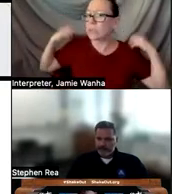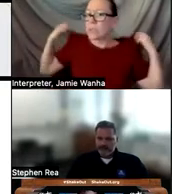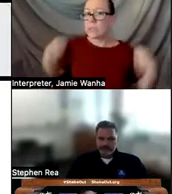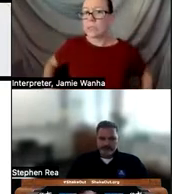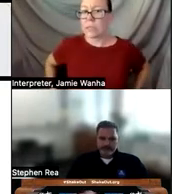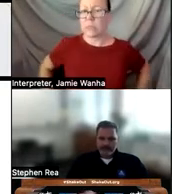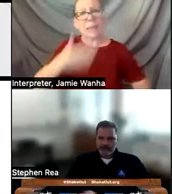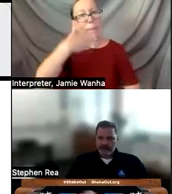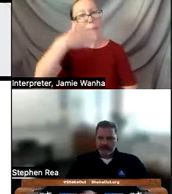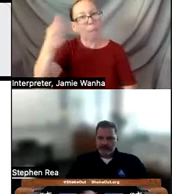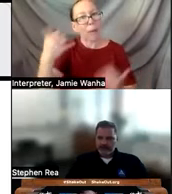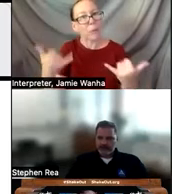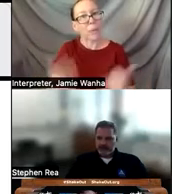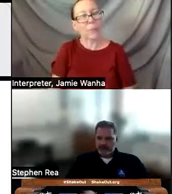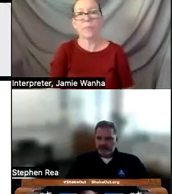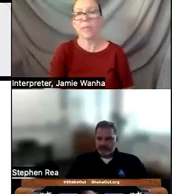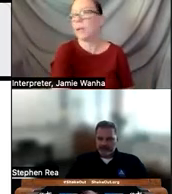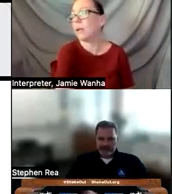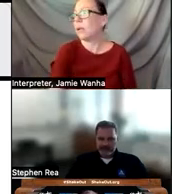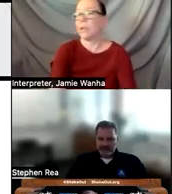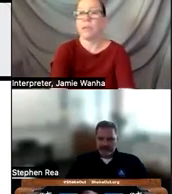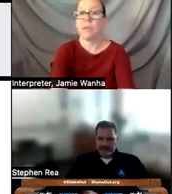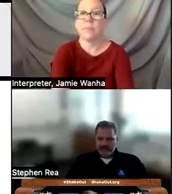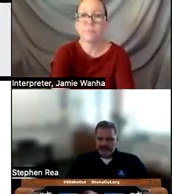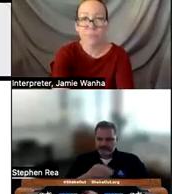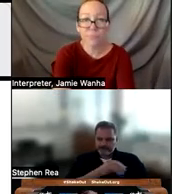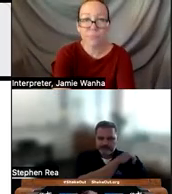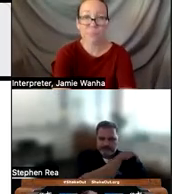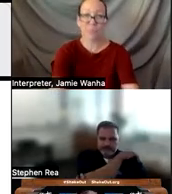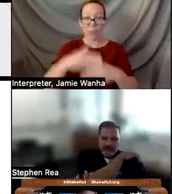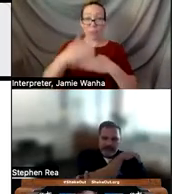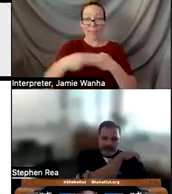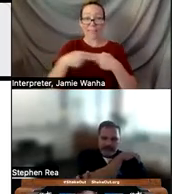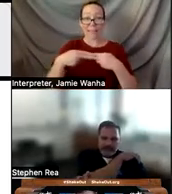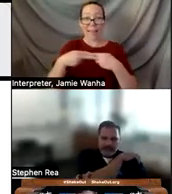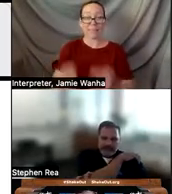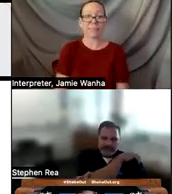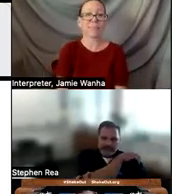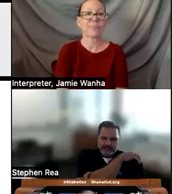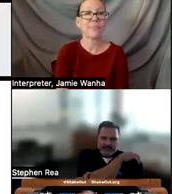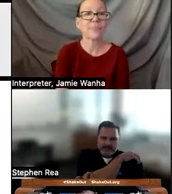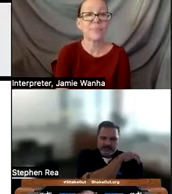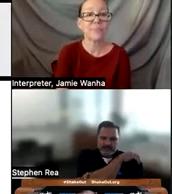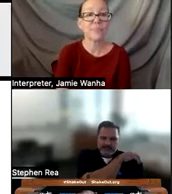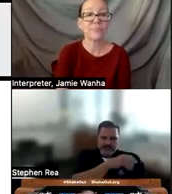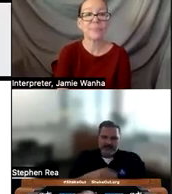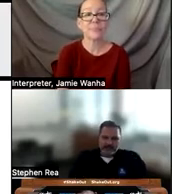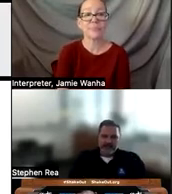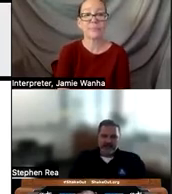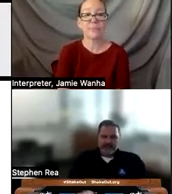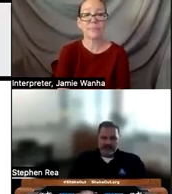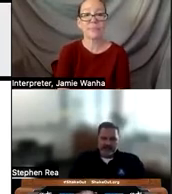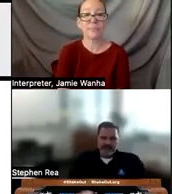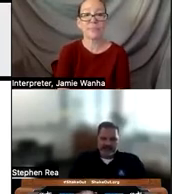good okay. Now. Okay. Well, let's go on to the next slide, if you could. And this is a slide that